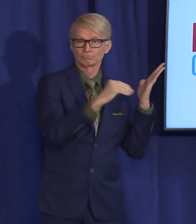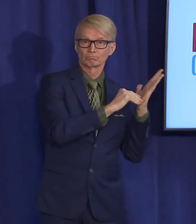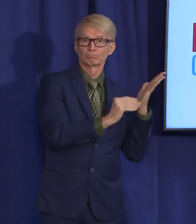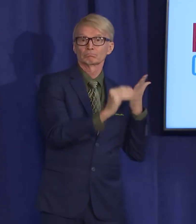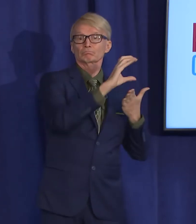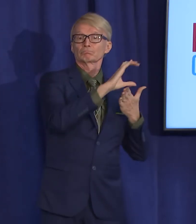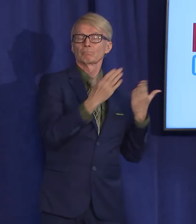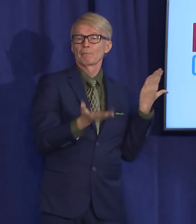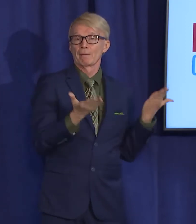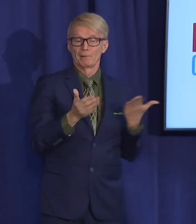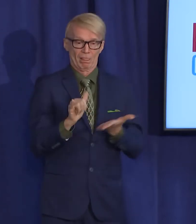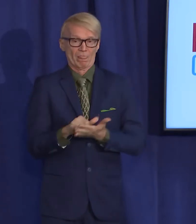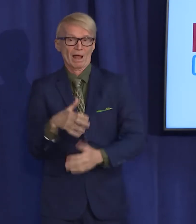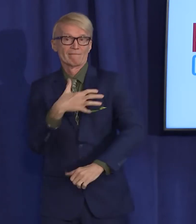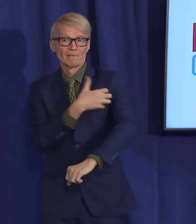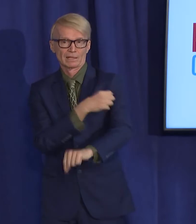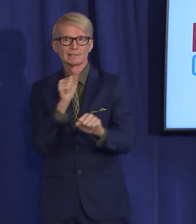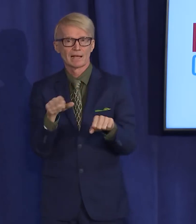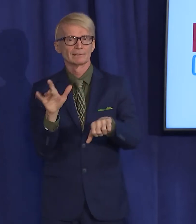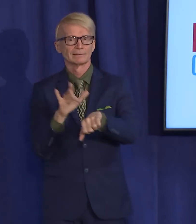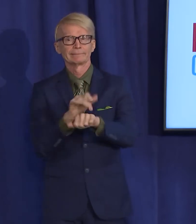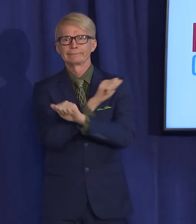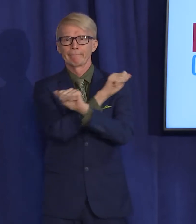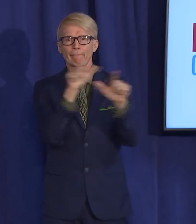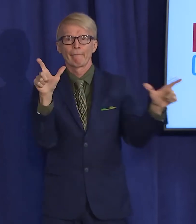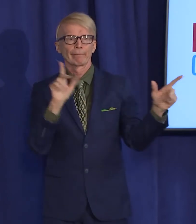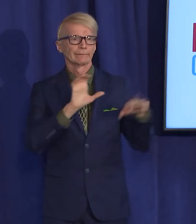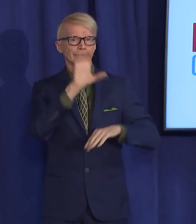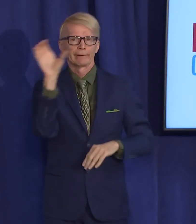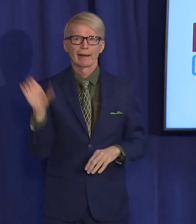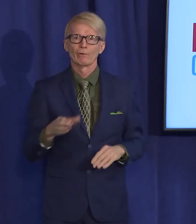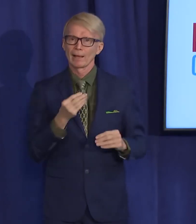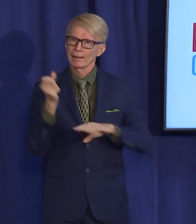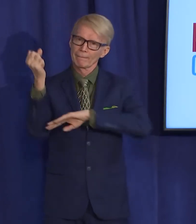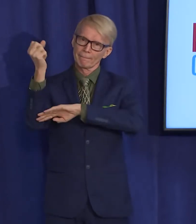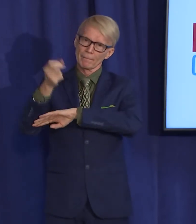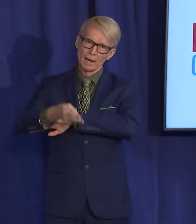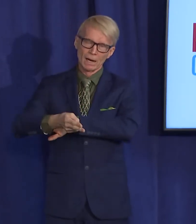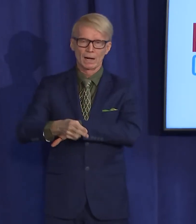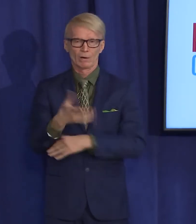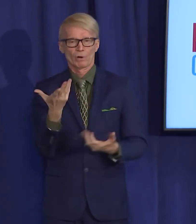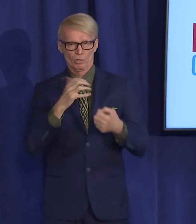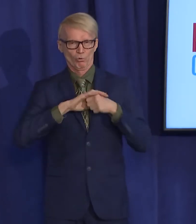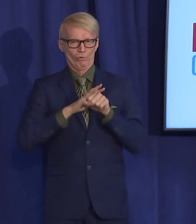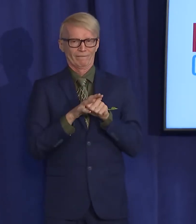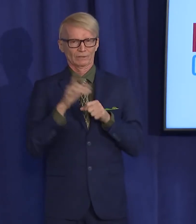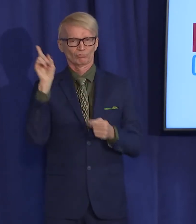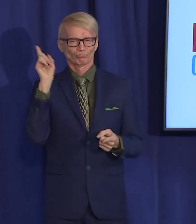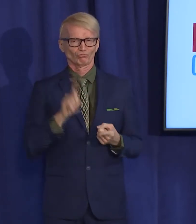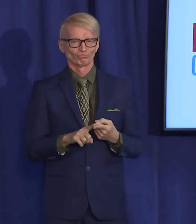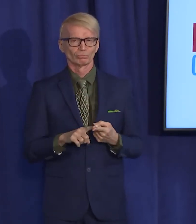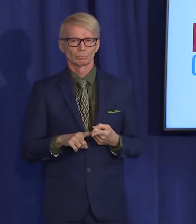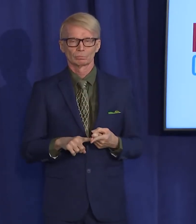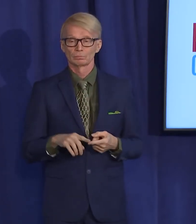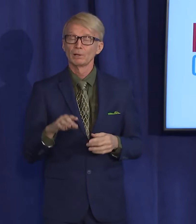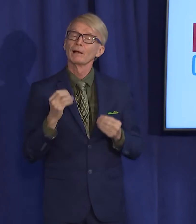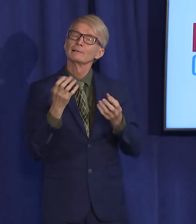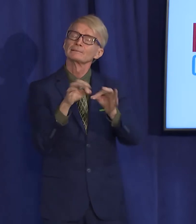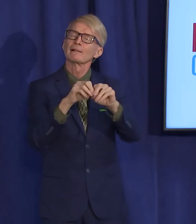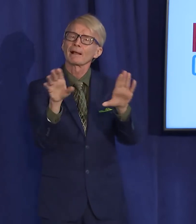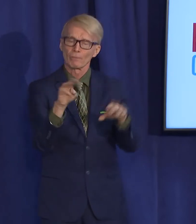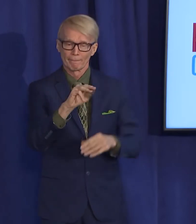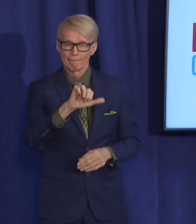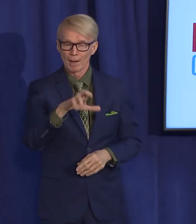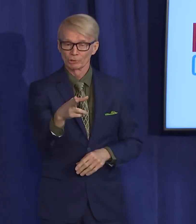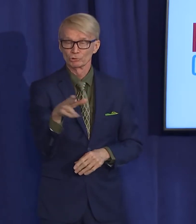this vaccine reaches across Chicago and gets us past COVID. I want to clarify that beginning March 29th,